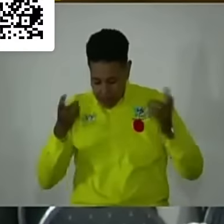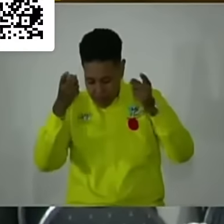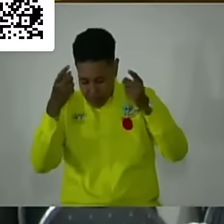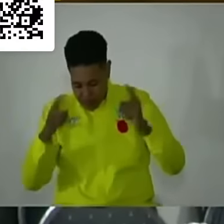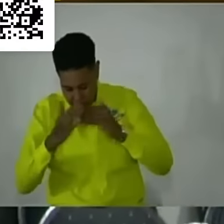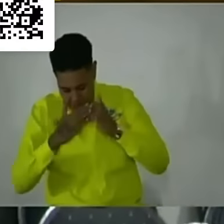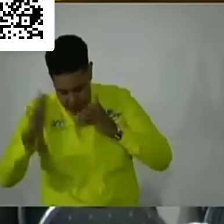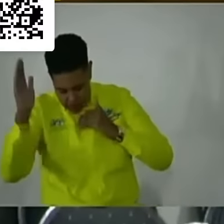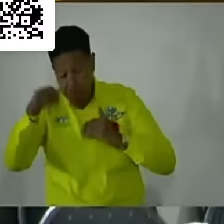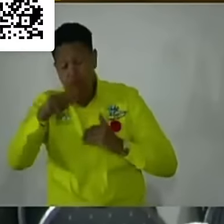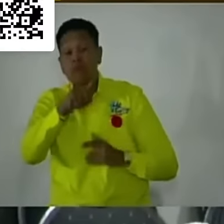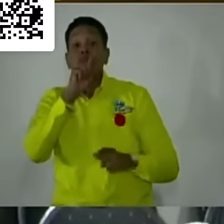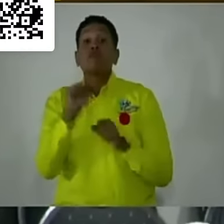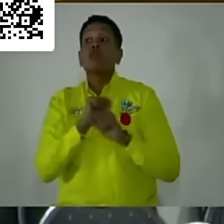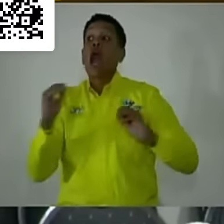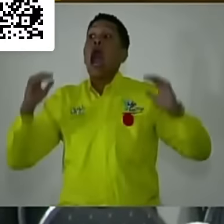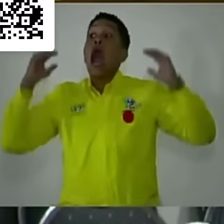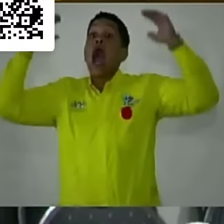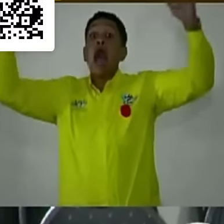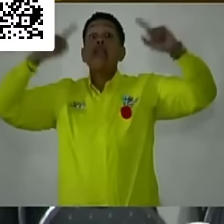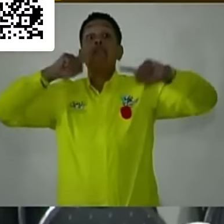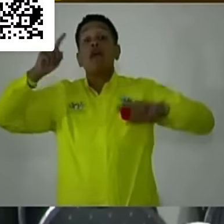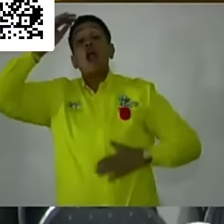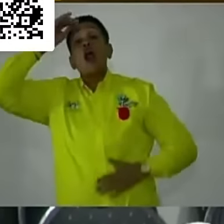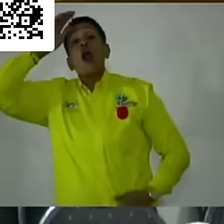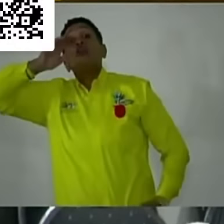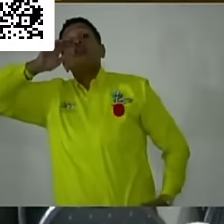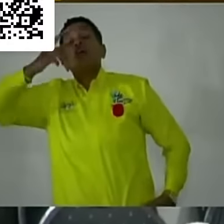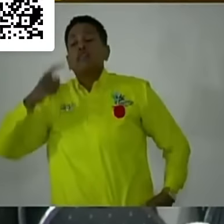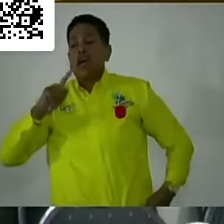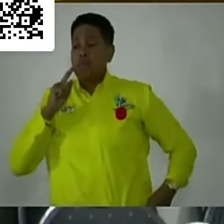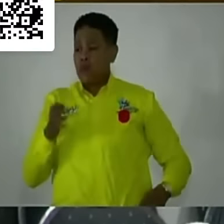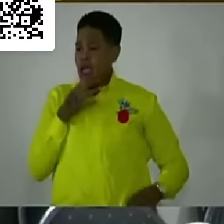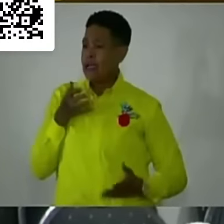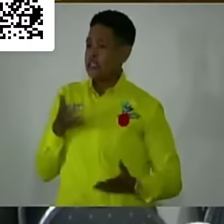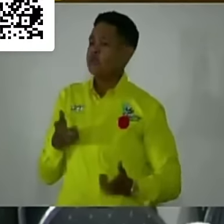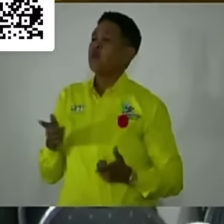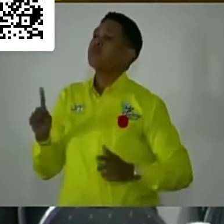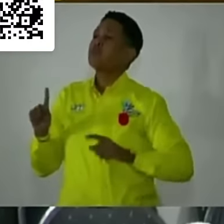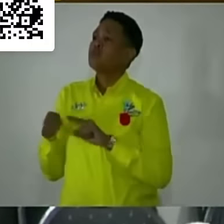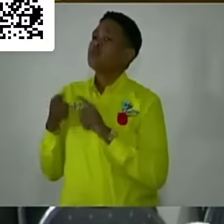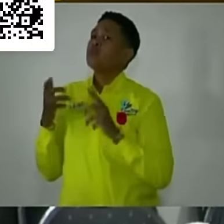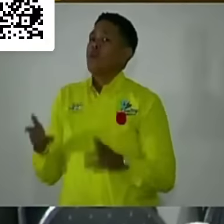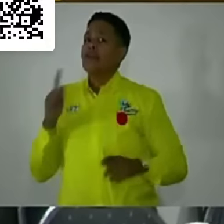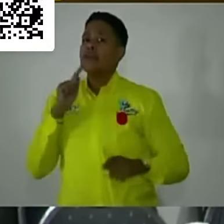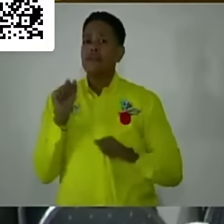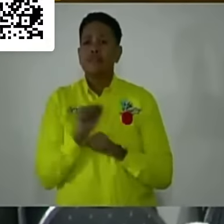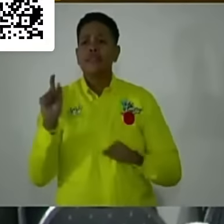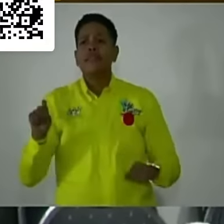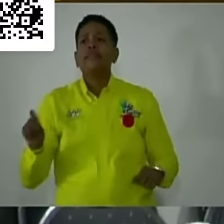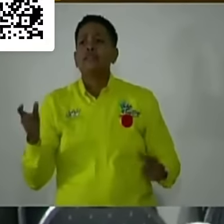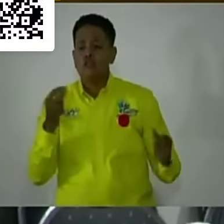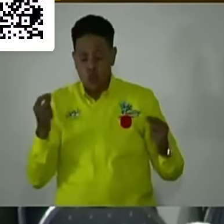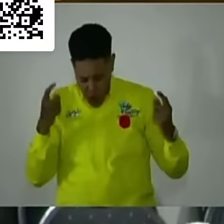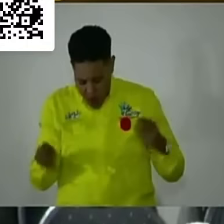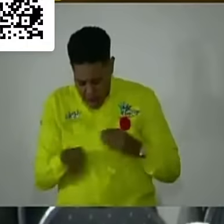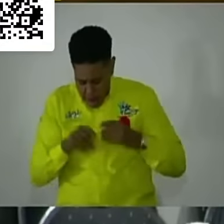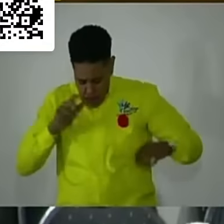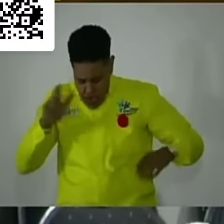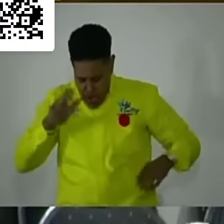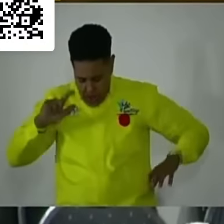Beyond that, it is to elevate the concerns to the experts once there's a need so to do. So it's about